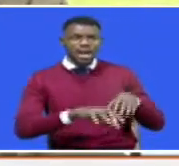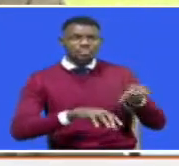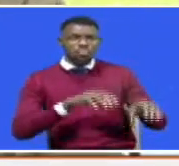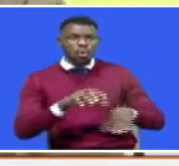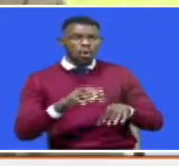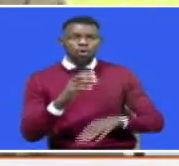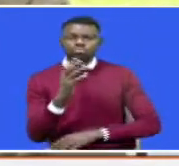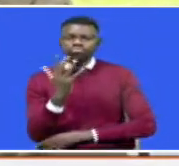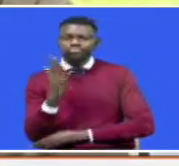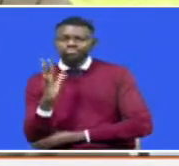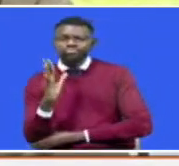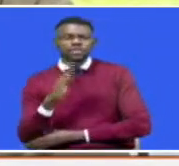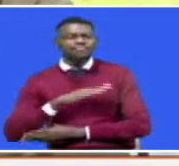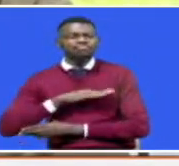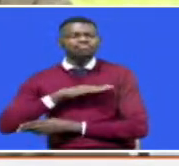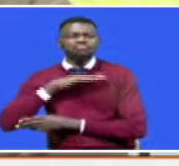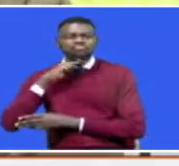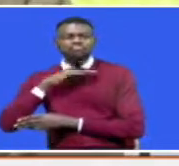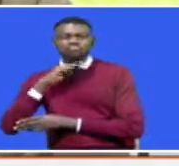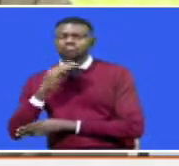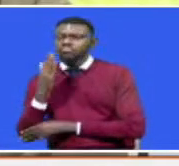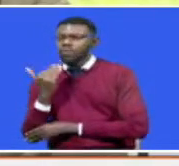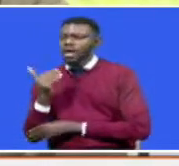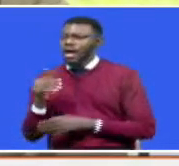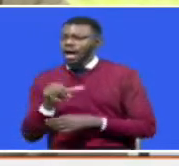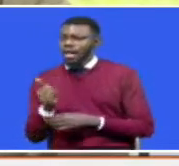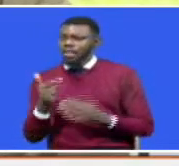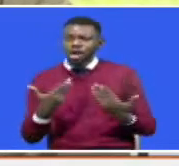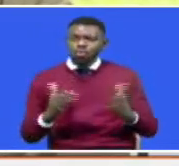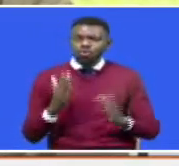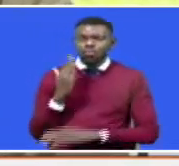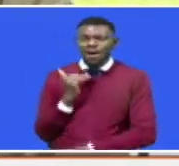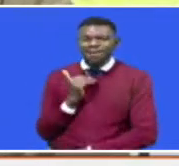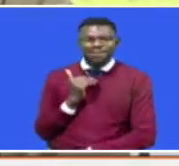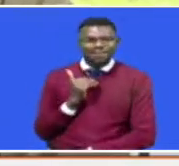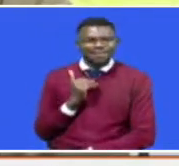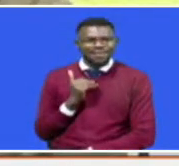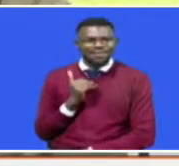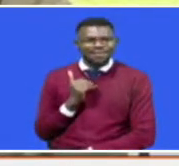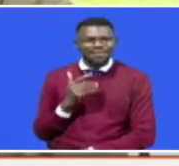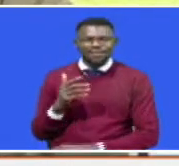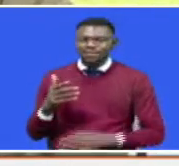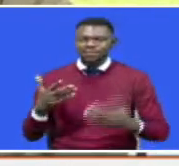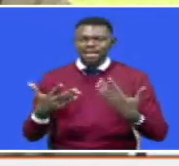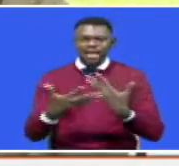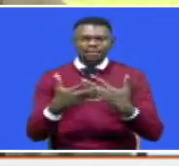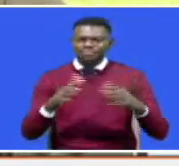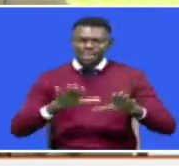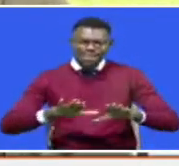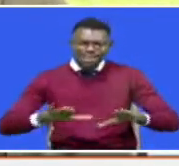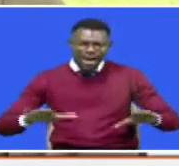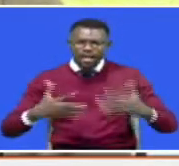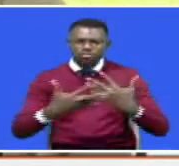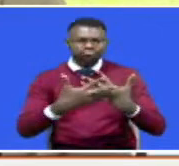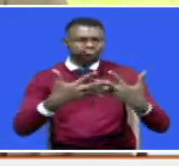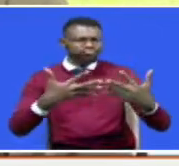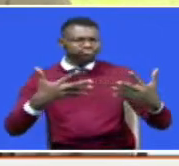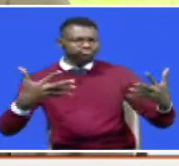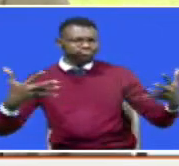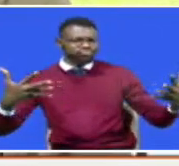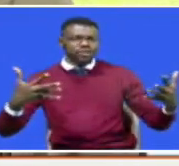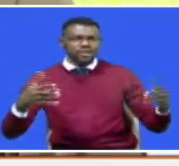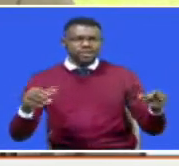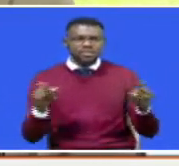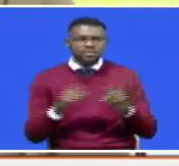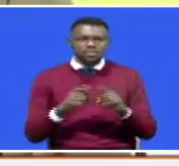we are losing wildlife in some of our system in our country is because of fencing and reduction in spaces,